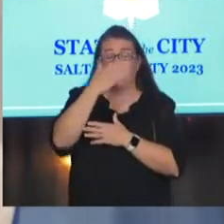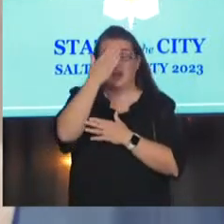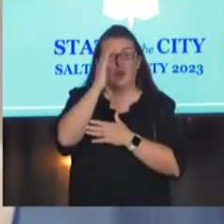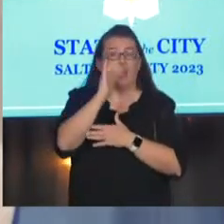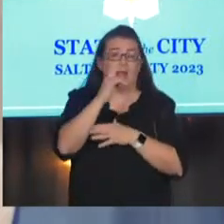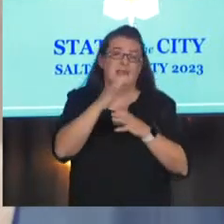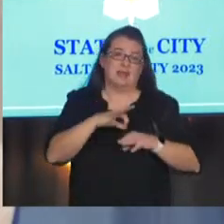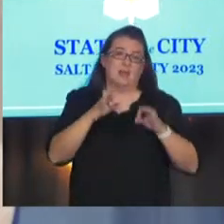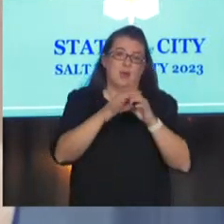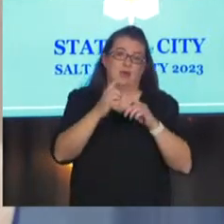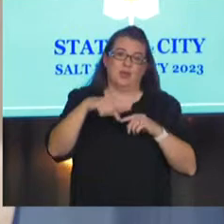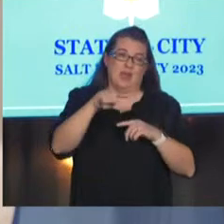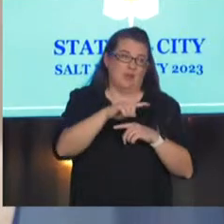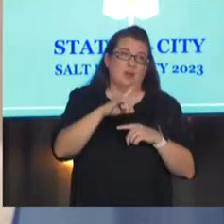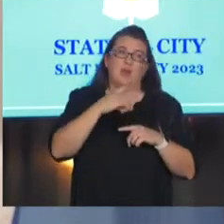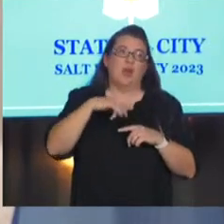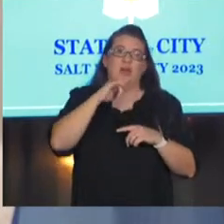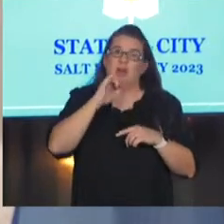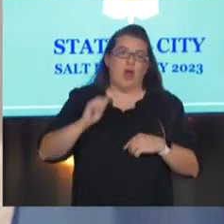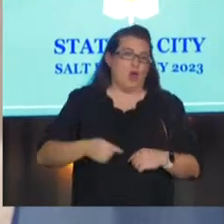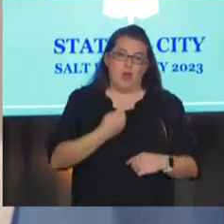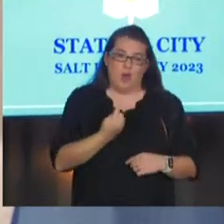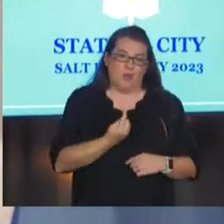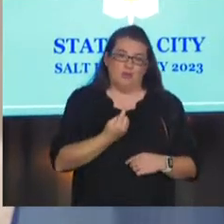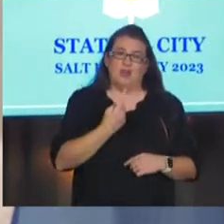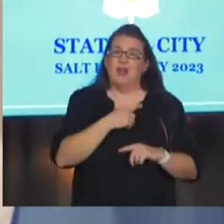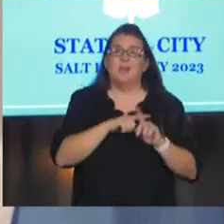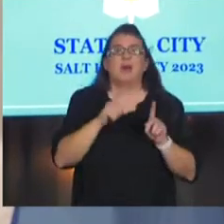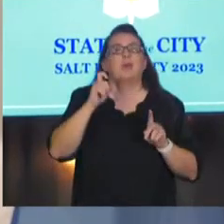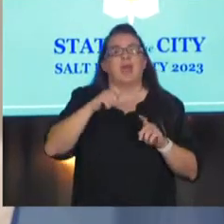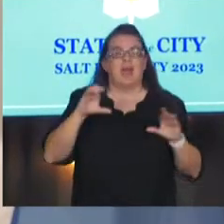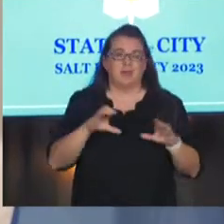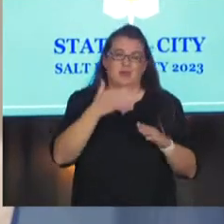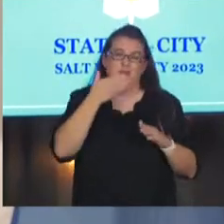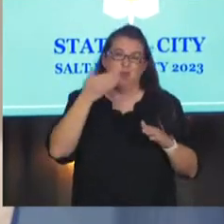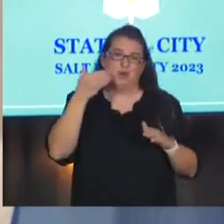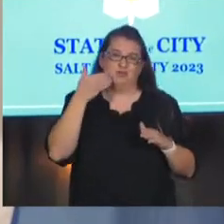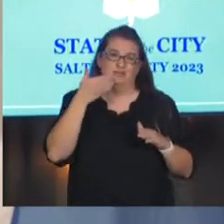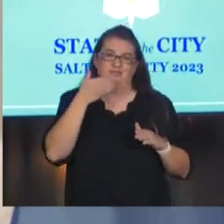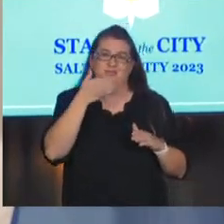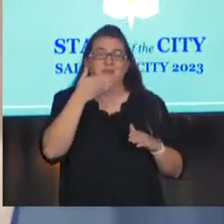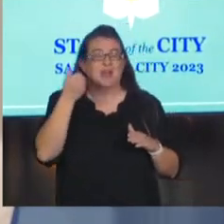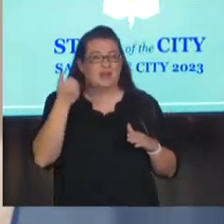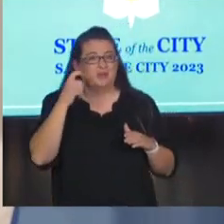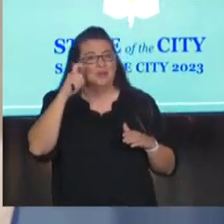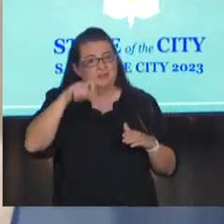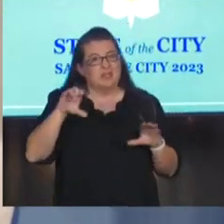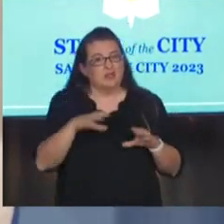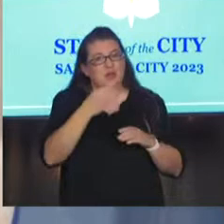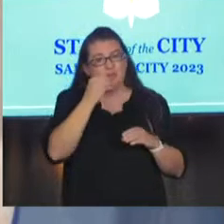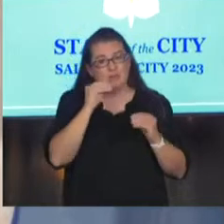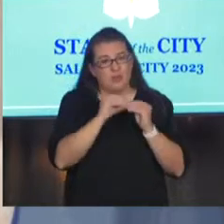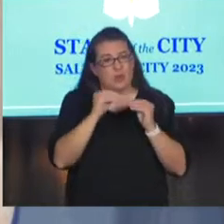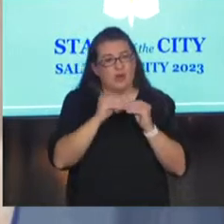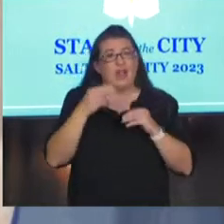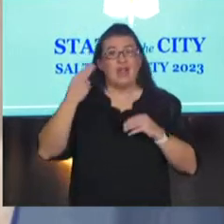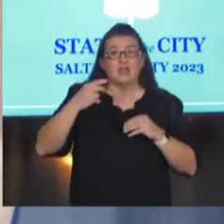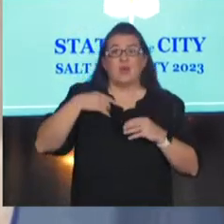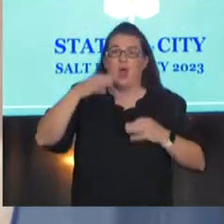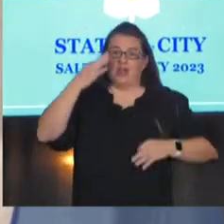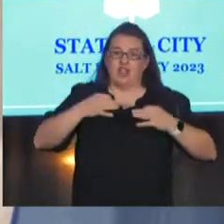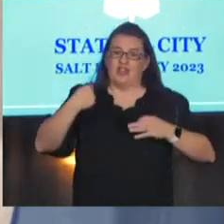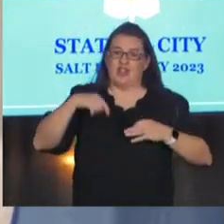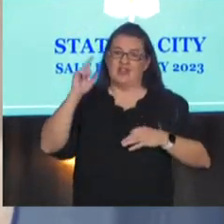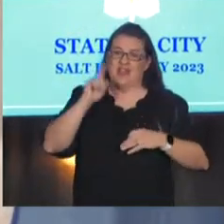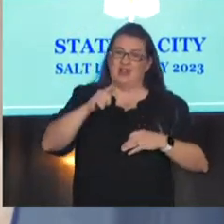We aren't in this alone, but we have to do more. History will judge us for the choices we make and don't make right now.